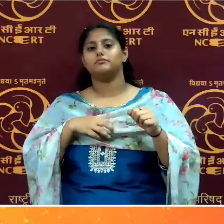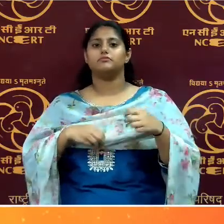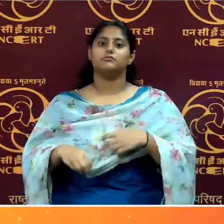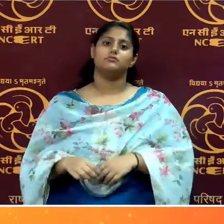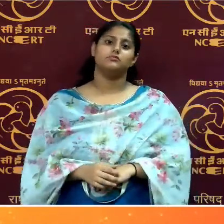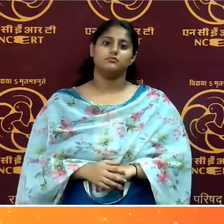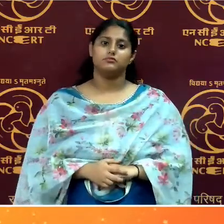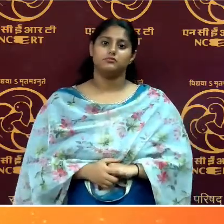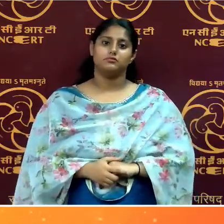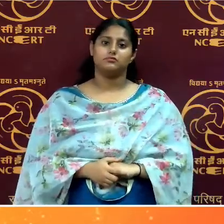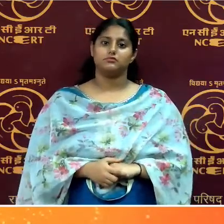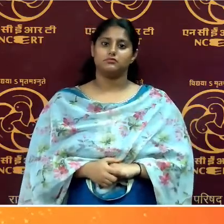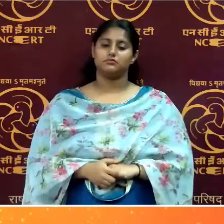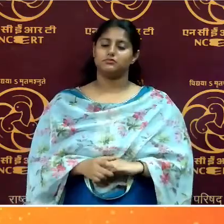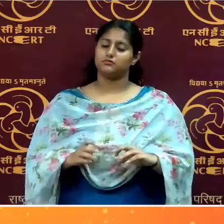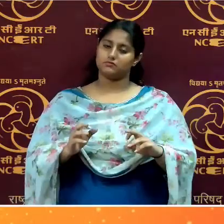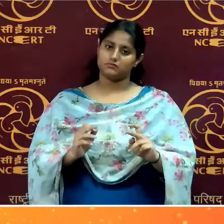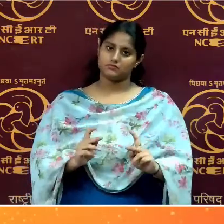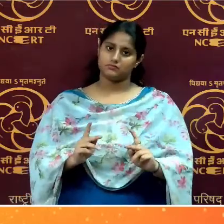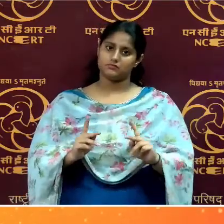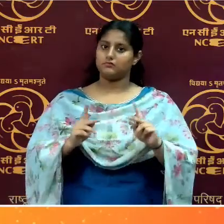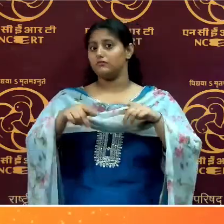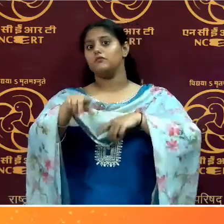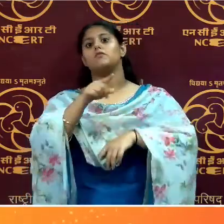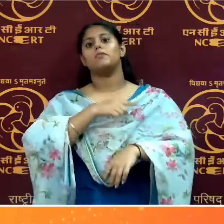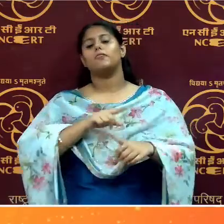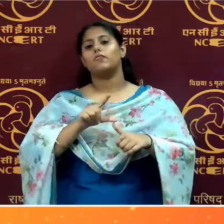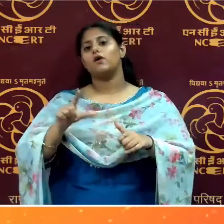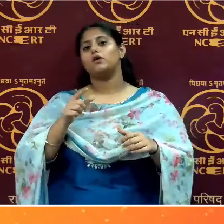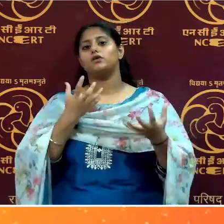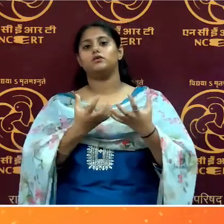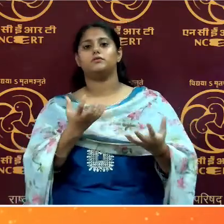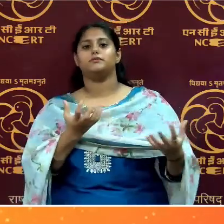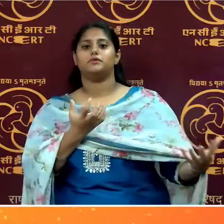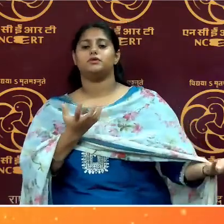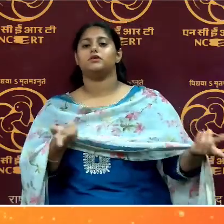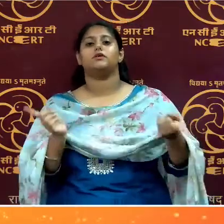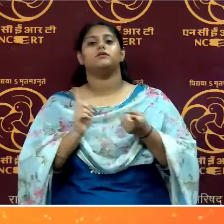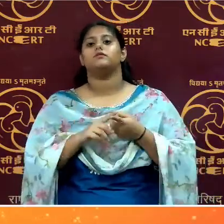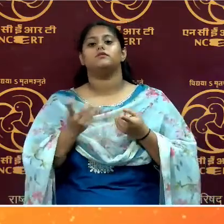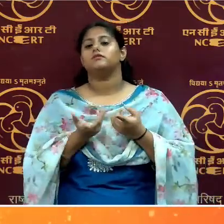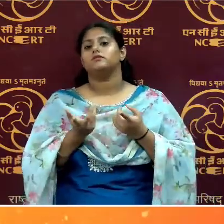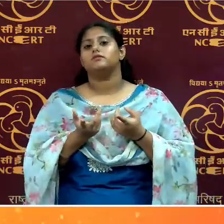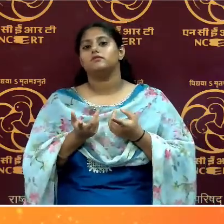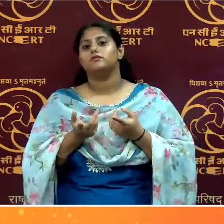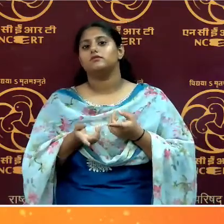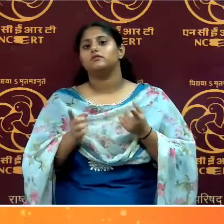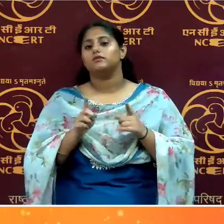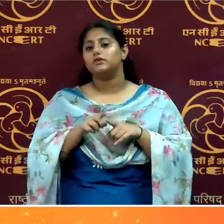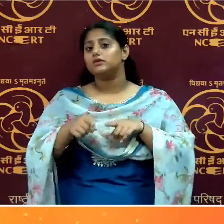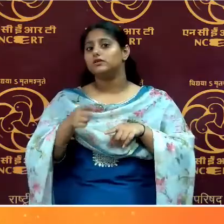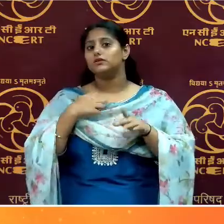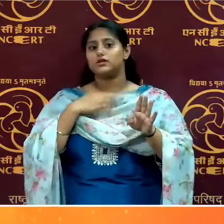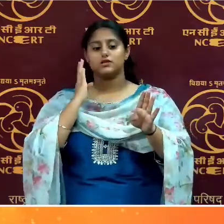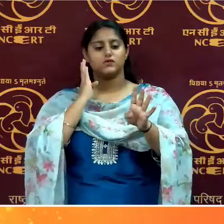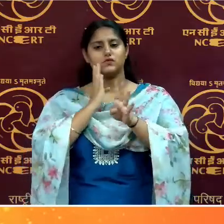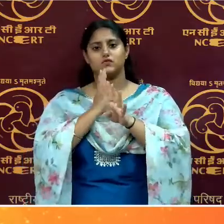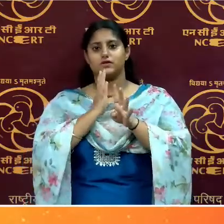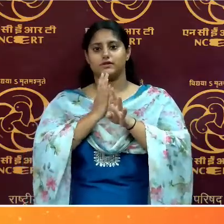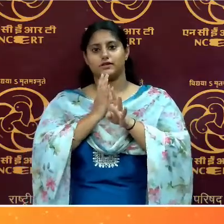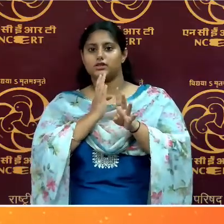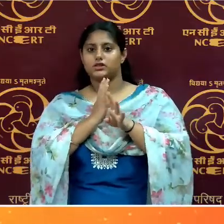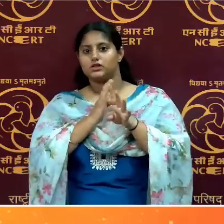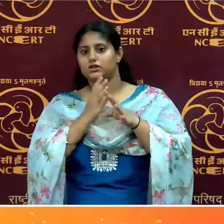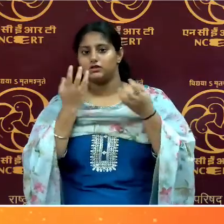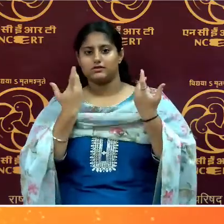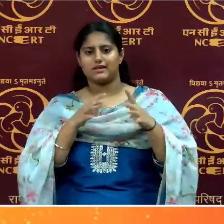Okay. Right. So all the object, what happens to the object? It goes straight away to the ground.